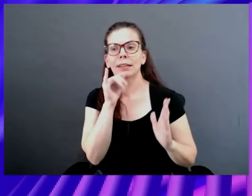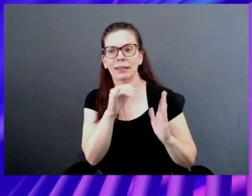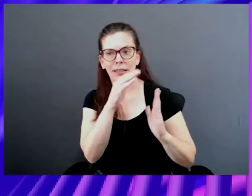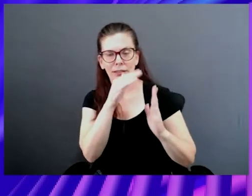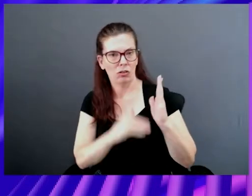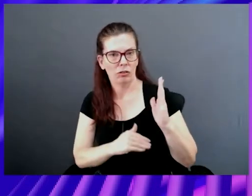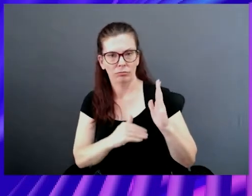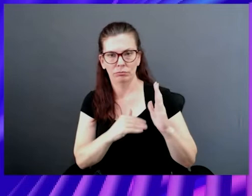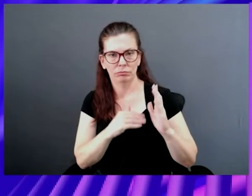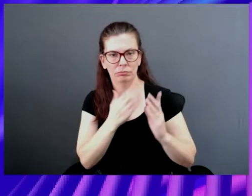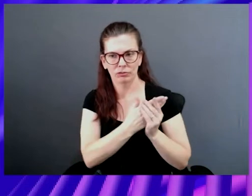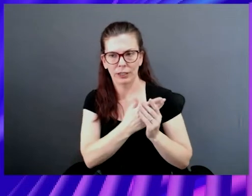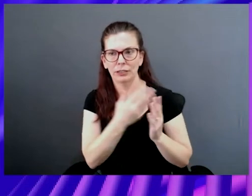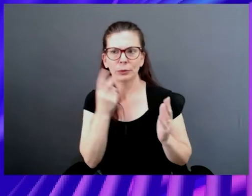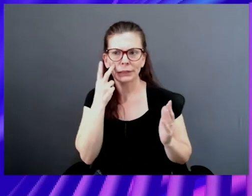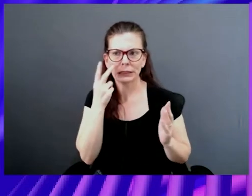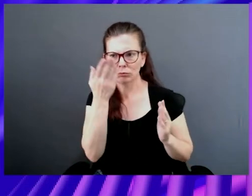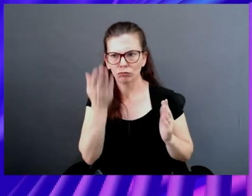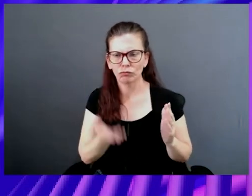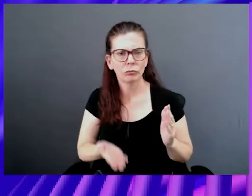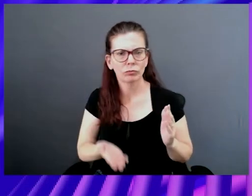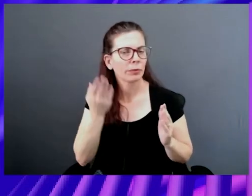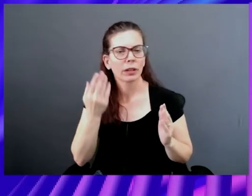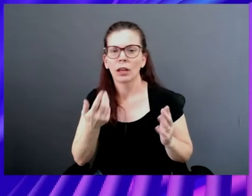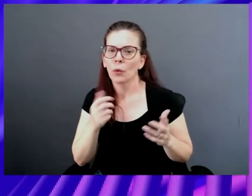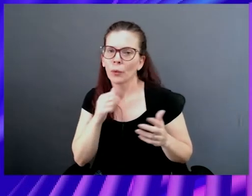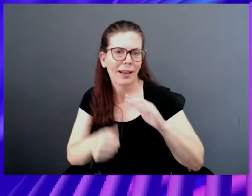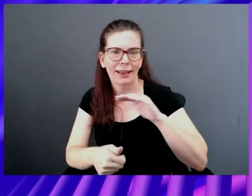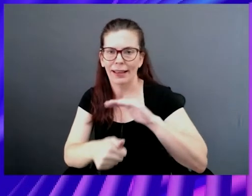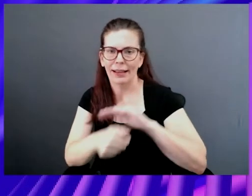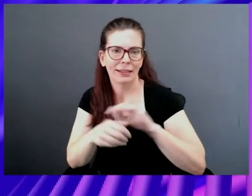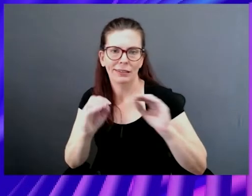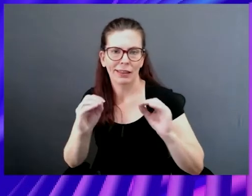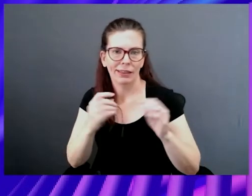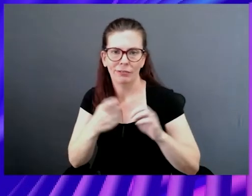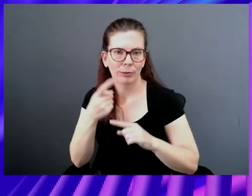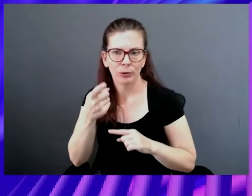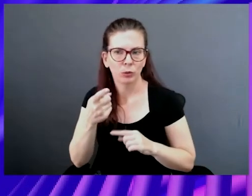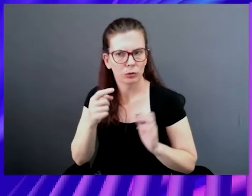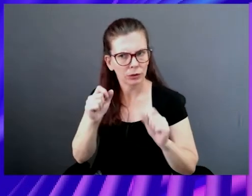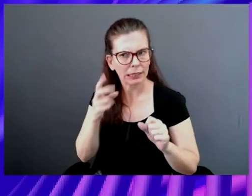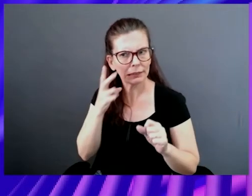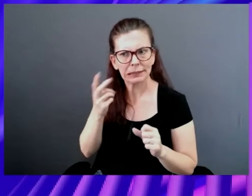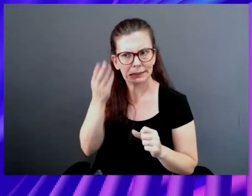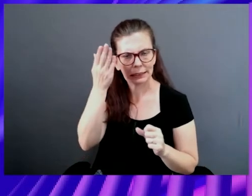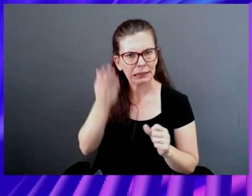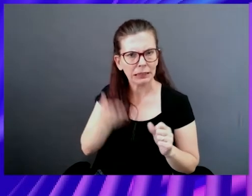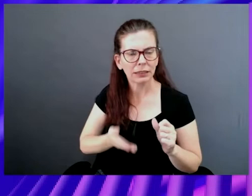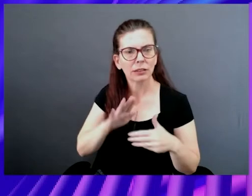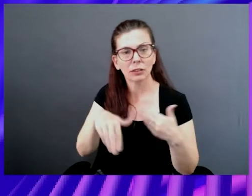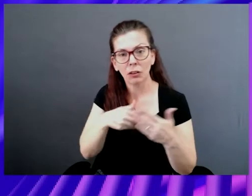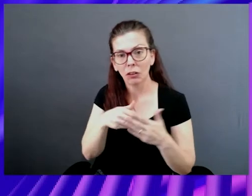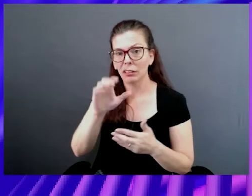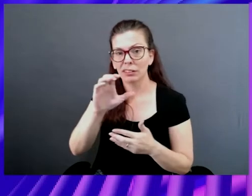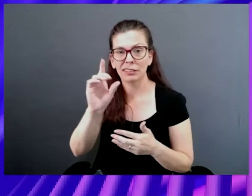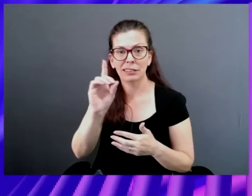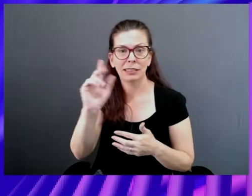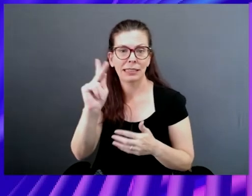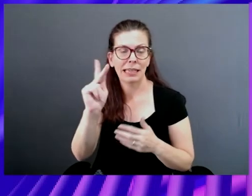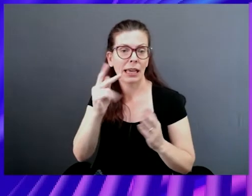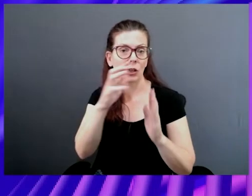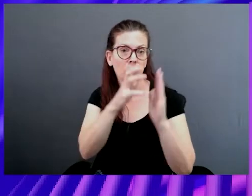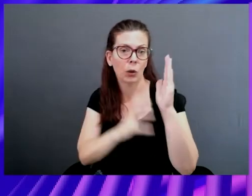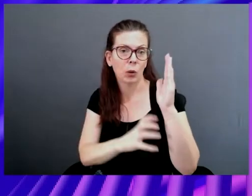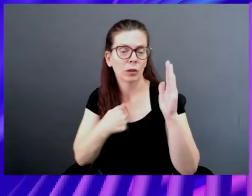can see it, right? And this is that we don't want to hide anything from you. Like you can see this is all the CDK code that we do. All